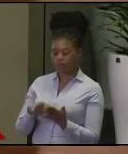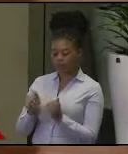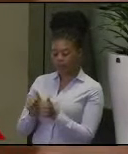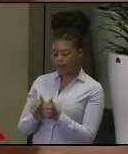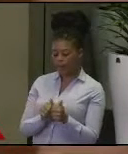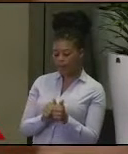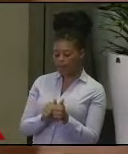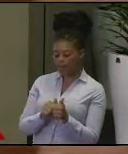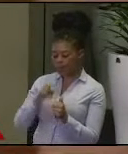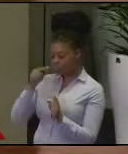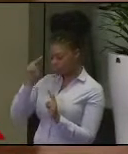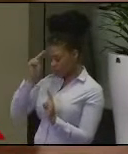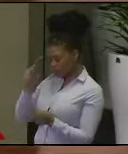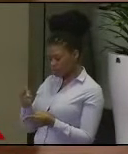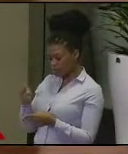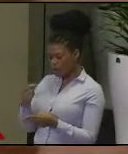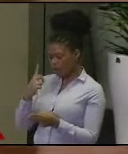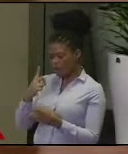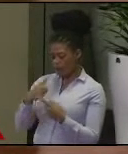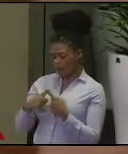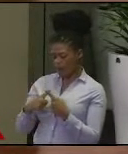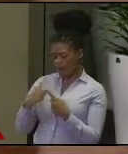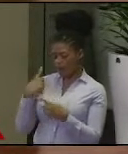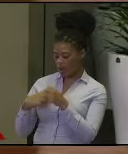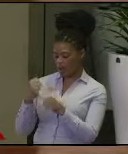on 1.5 years ago,